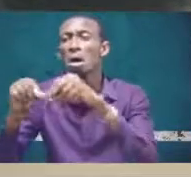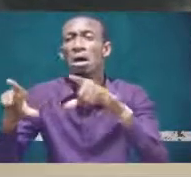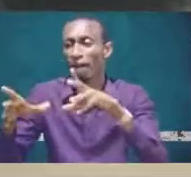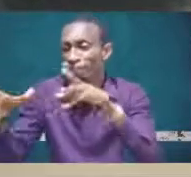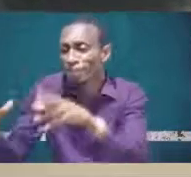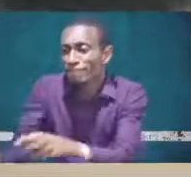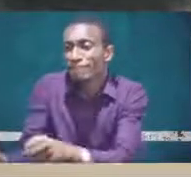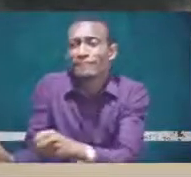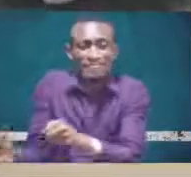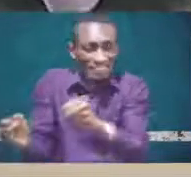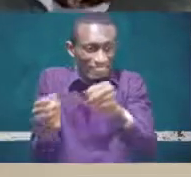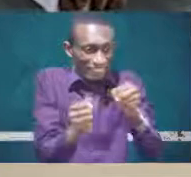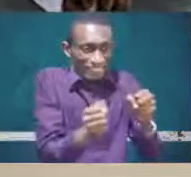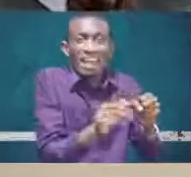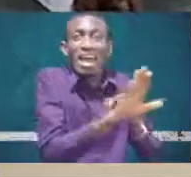land from